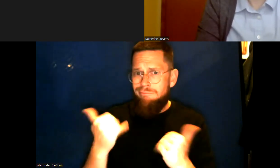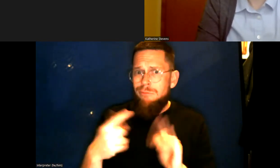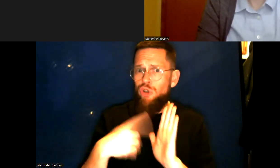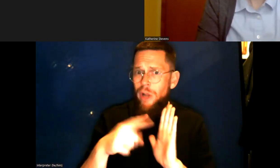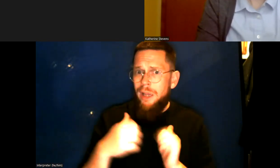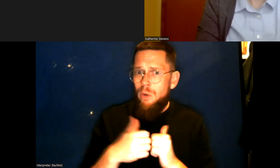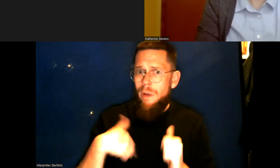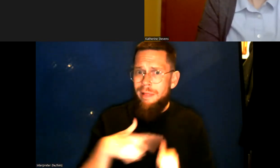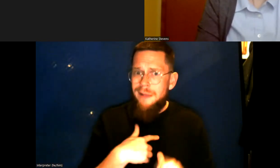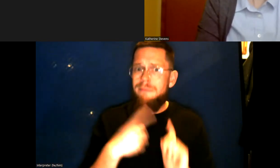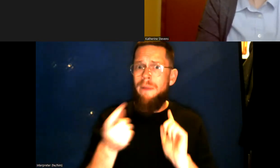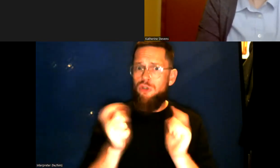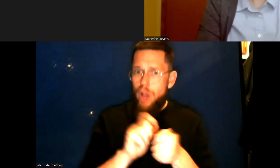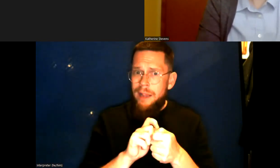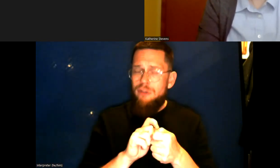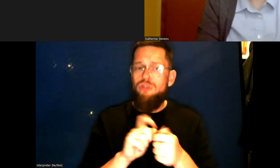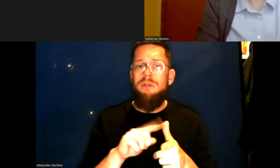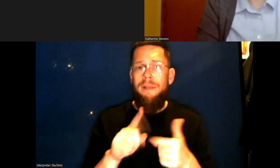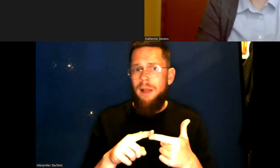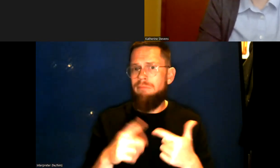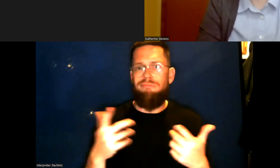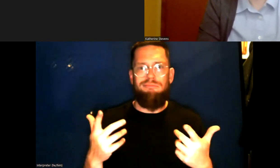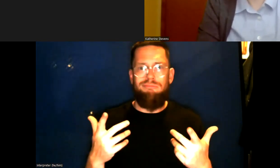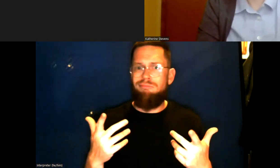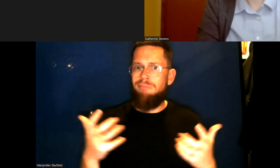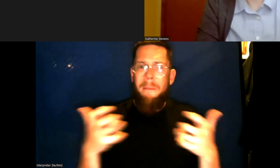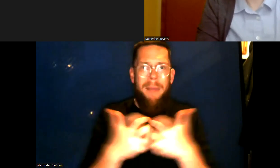can make sure that it aligns with all